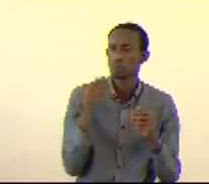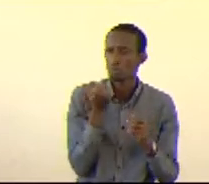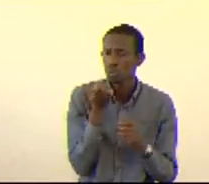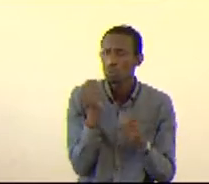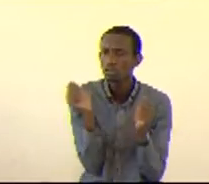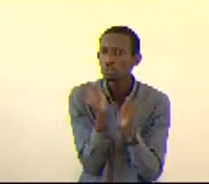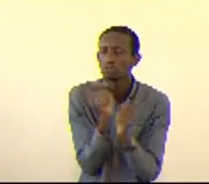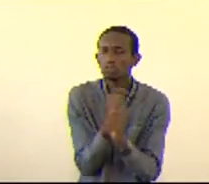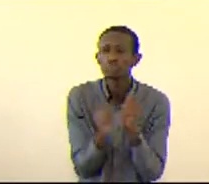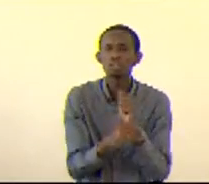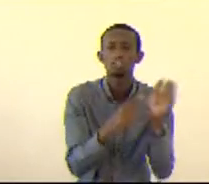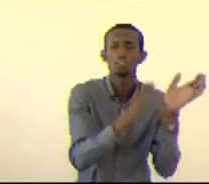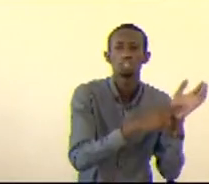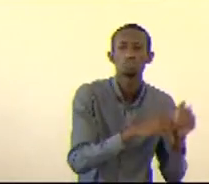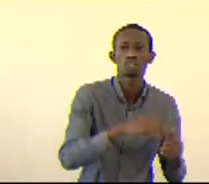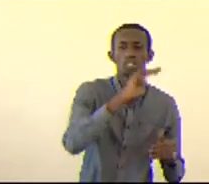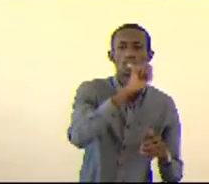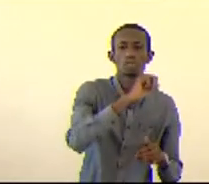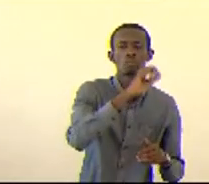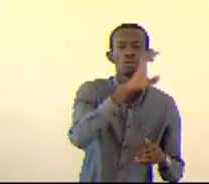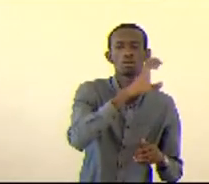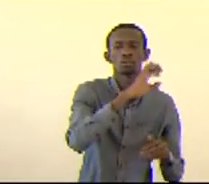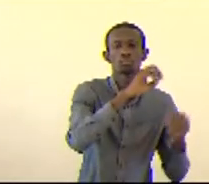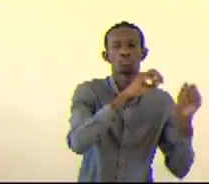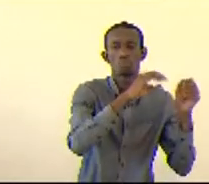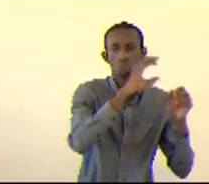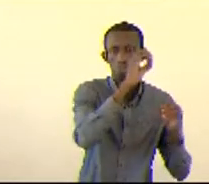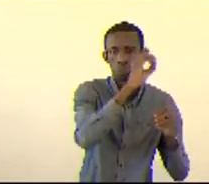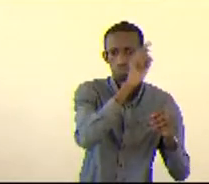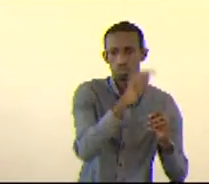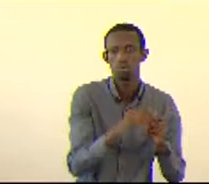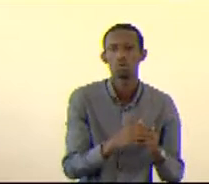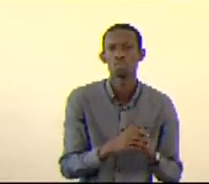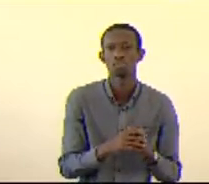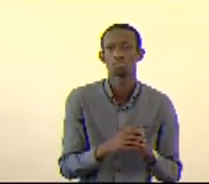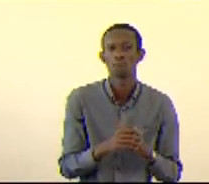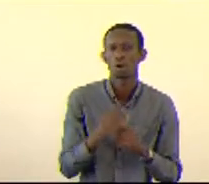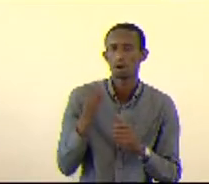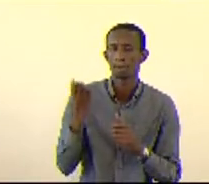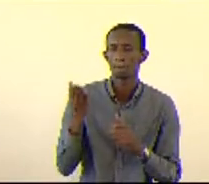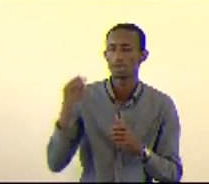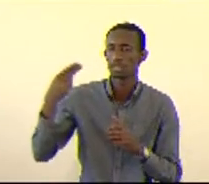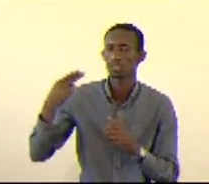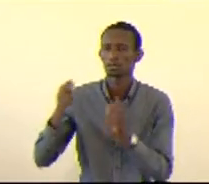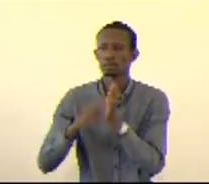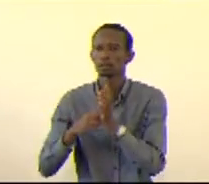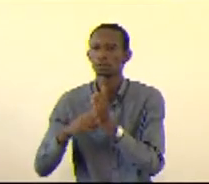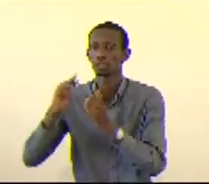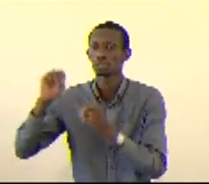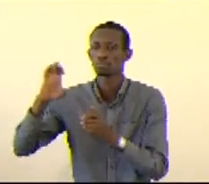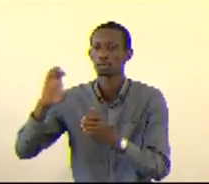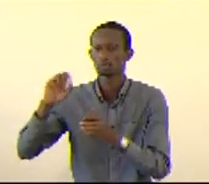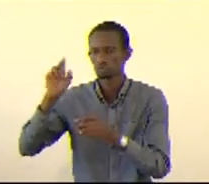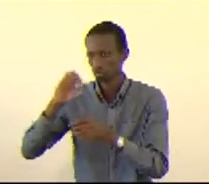theta. Even here, when the temperature is changing, we also apply H equals MC theta. So I hope we have met all